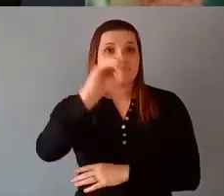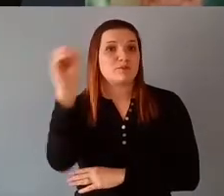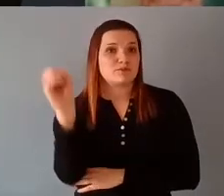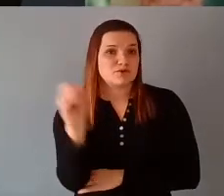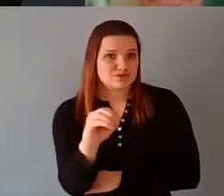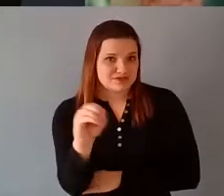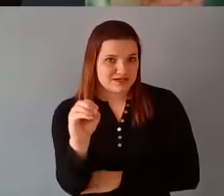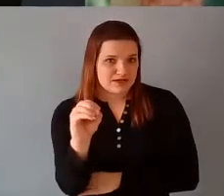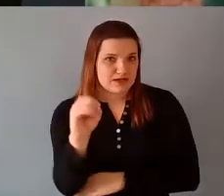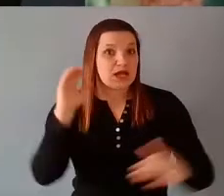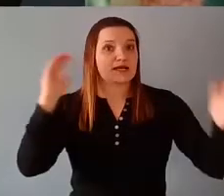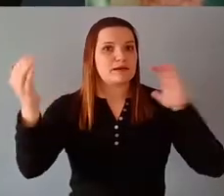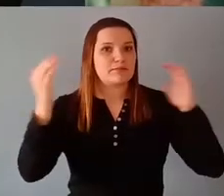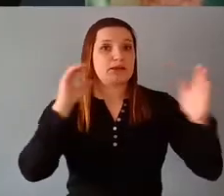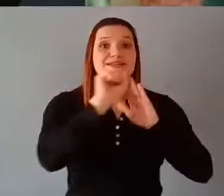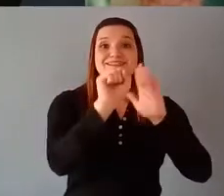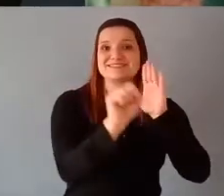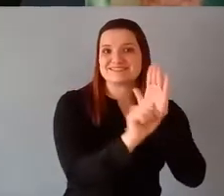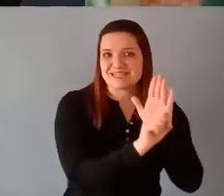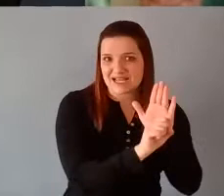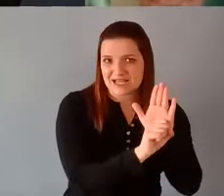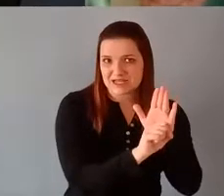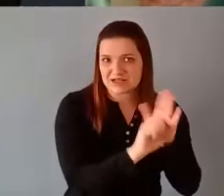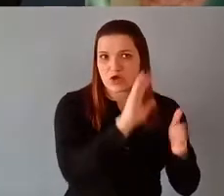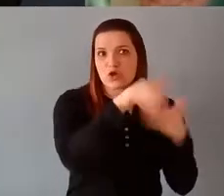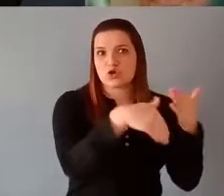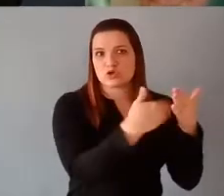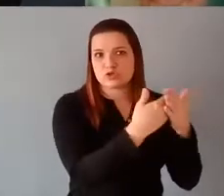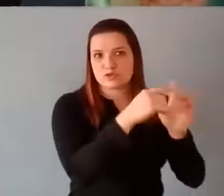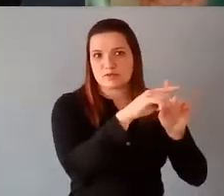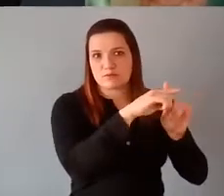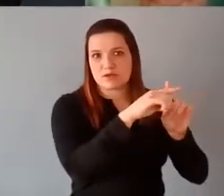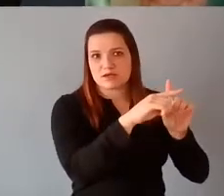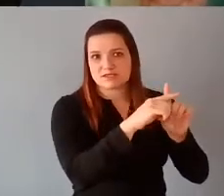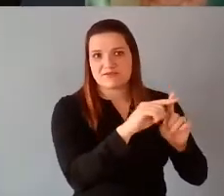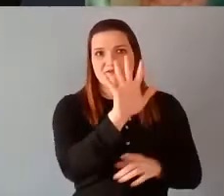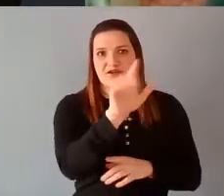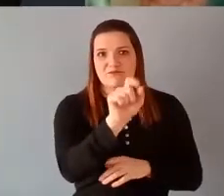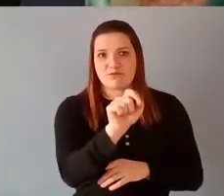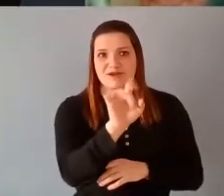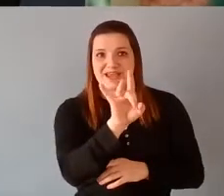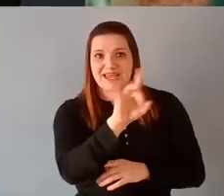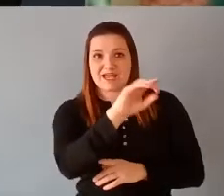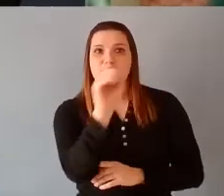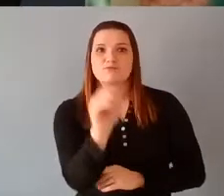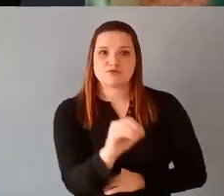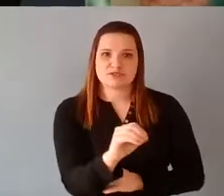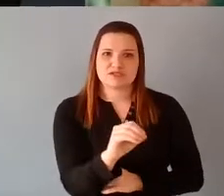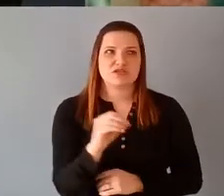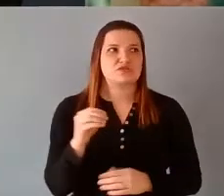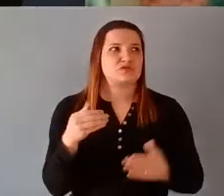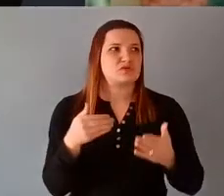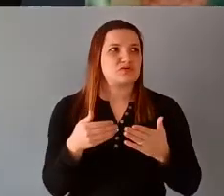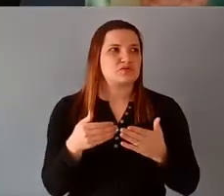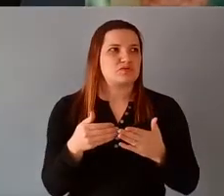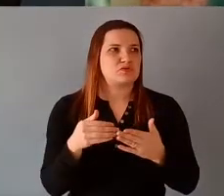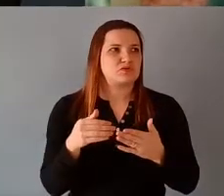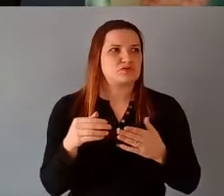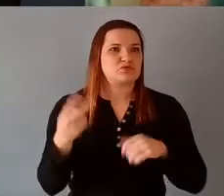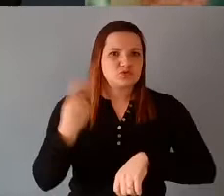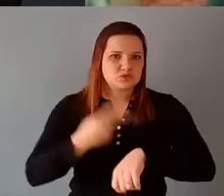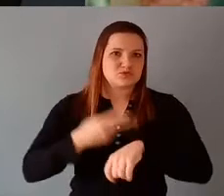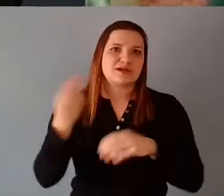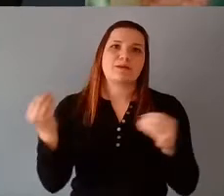to the state's cumulative positivity rate of 5.8%. So almost twice as high in